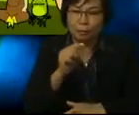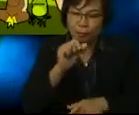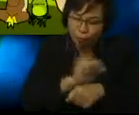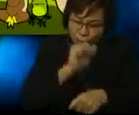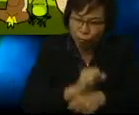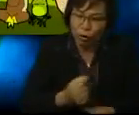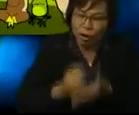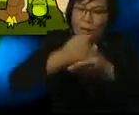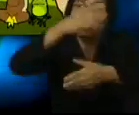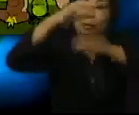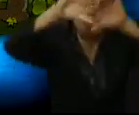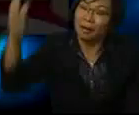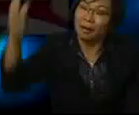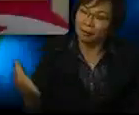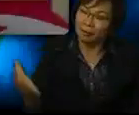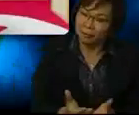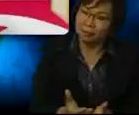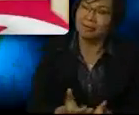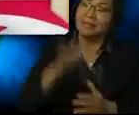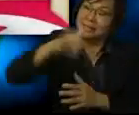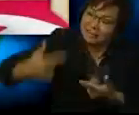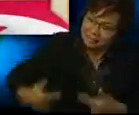Yes, let's!